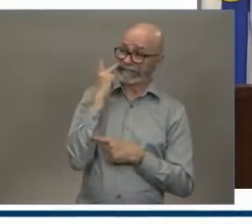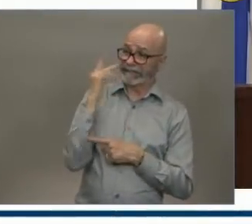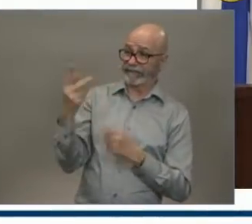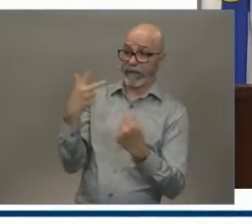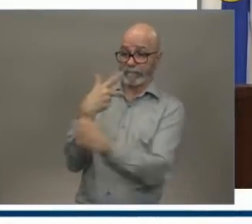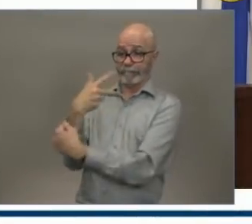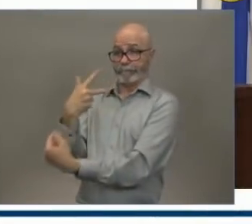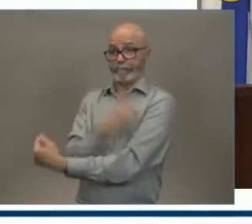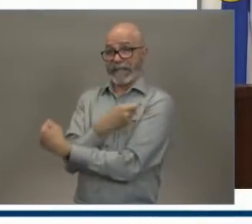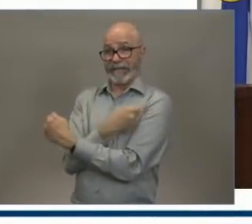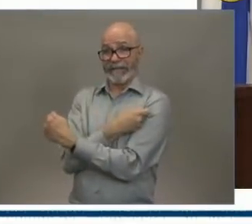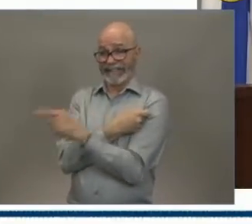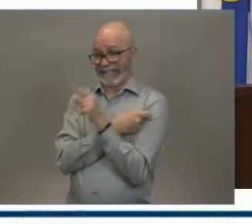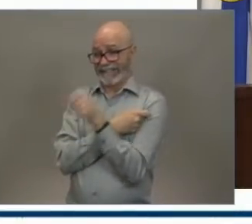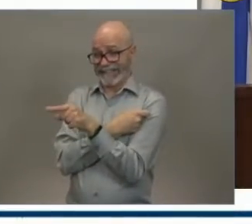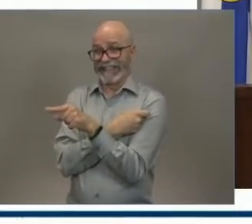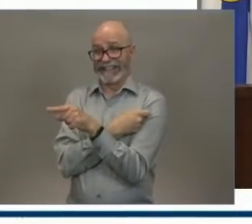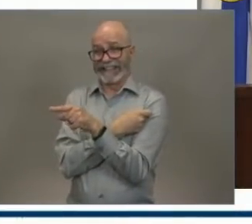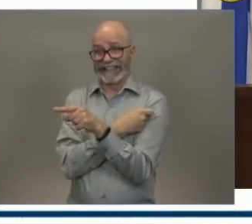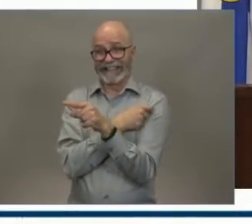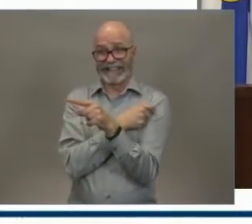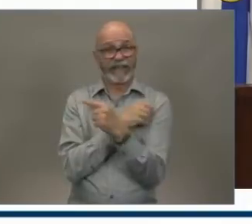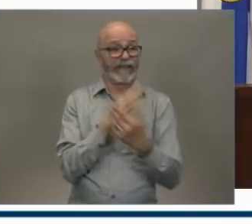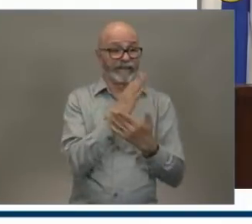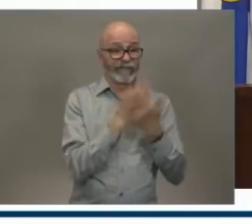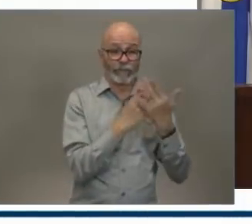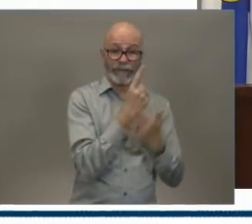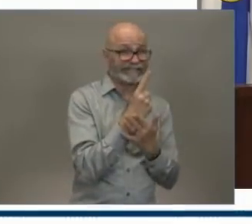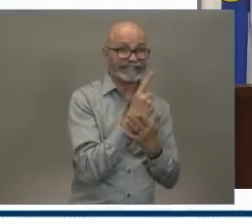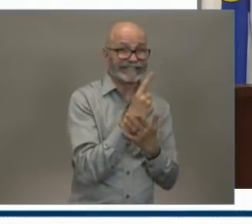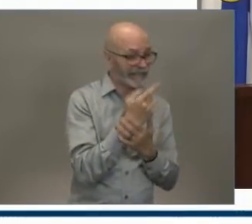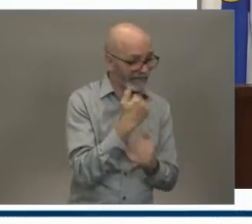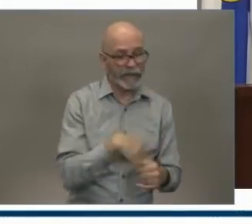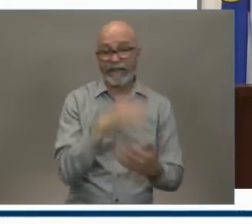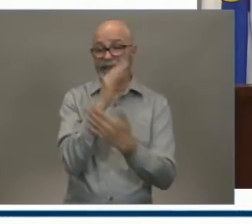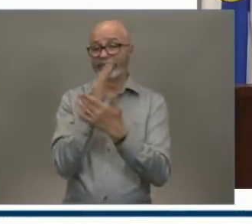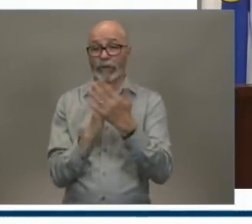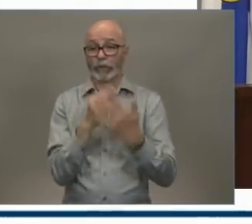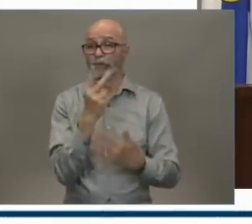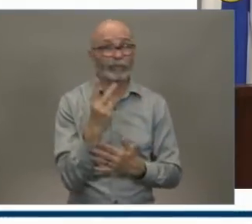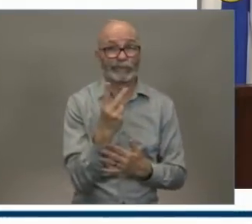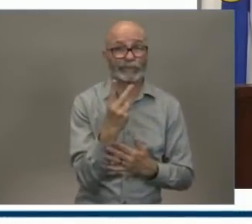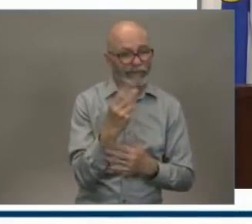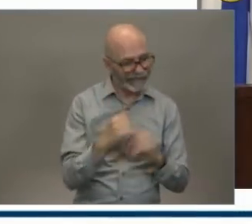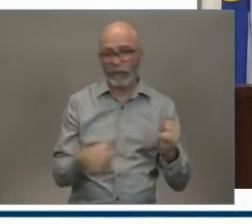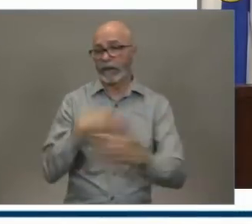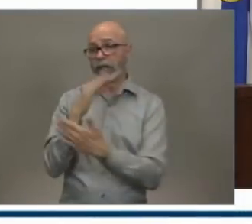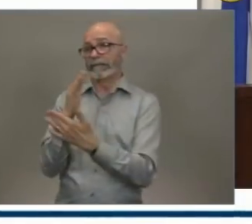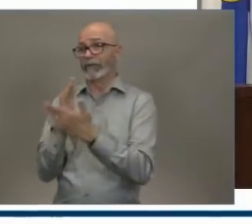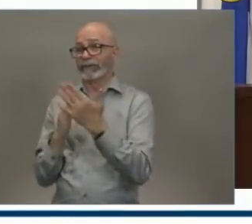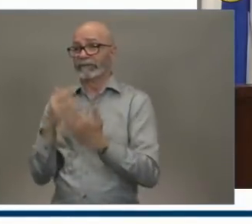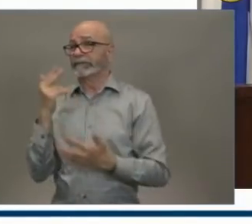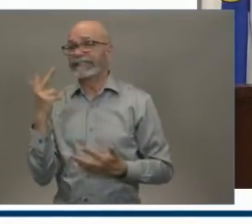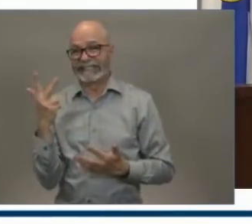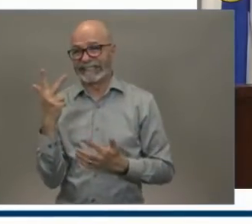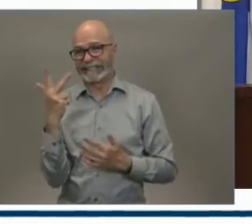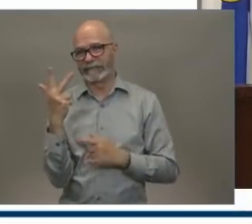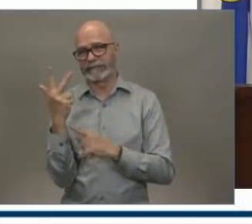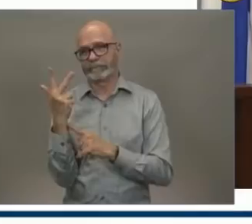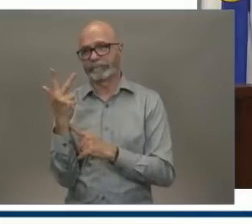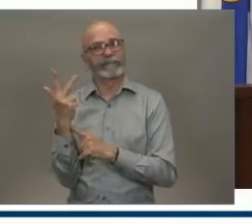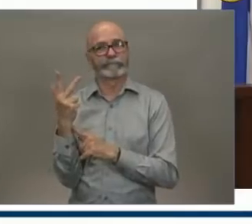3, and lots of people, 1,200, I think it was, a day or whatever the figure was,